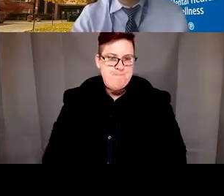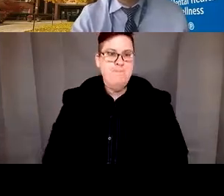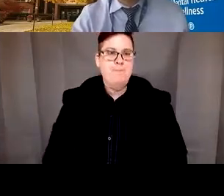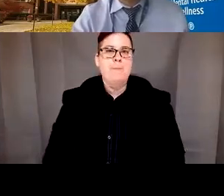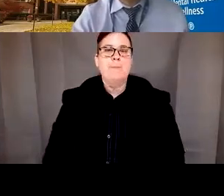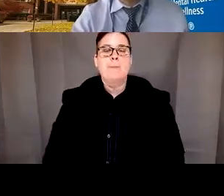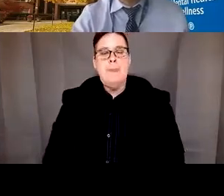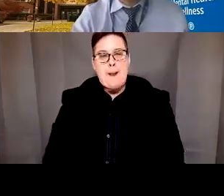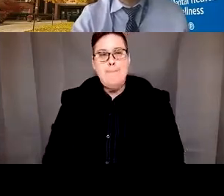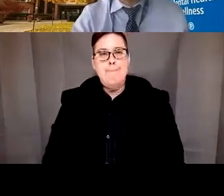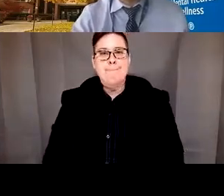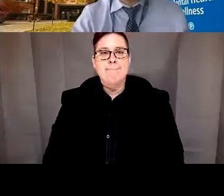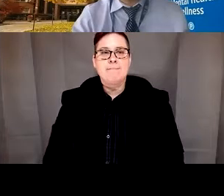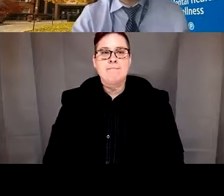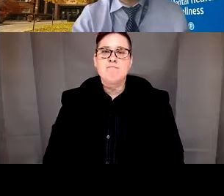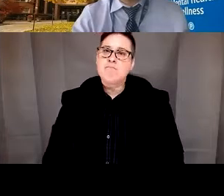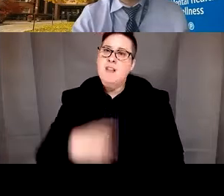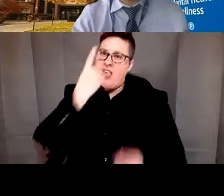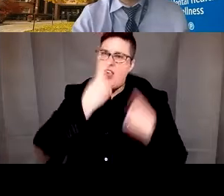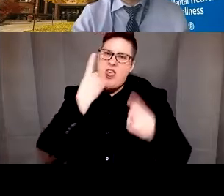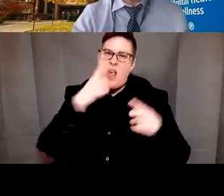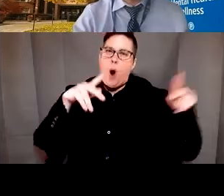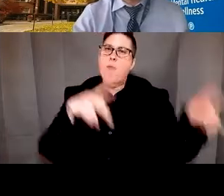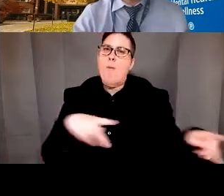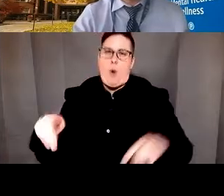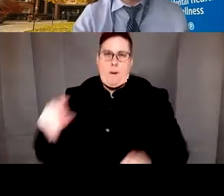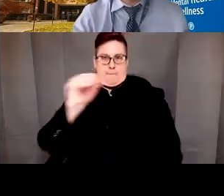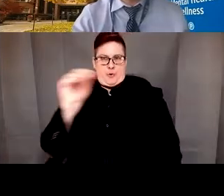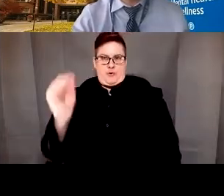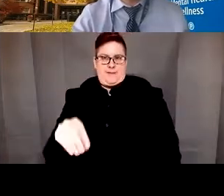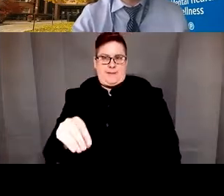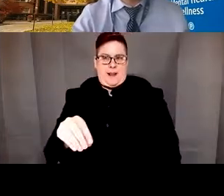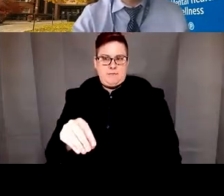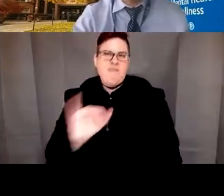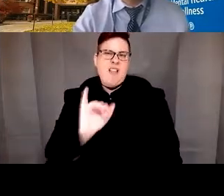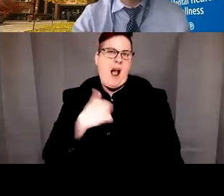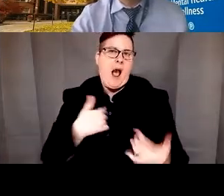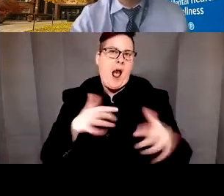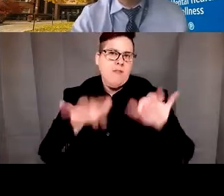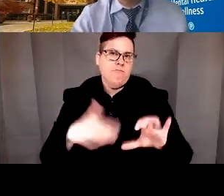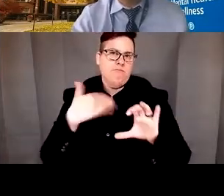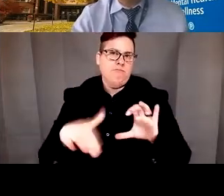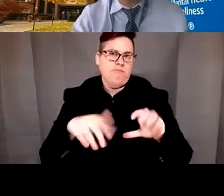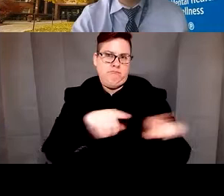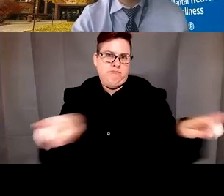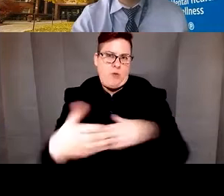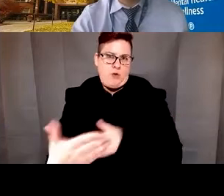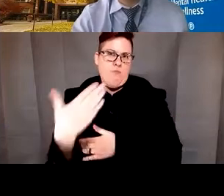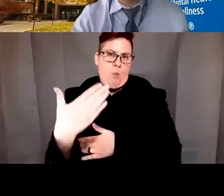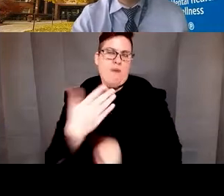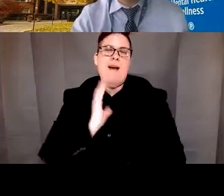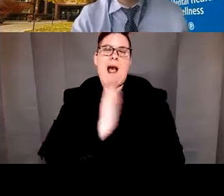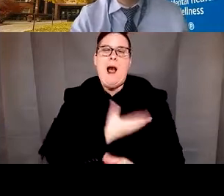And if you think about the overall proportion, as I wrote to everybody this morning in our